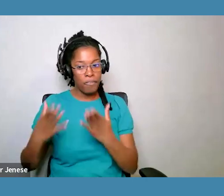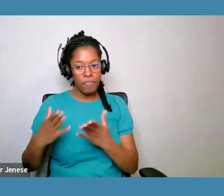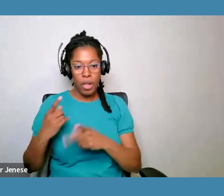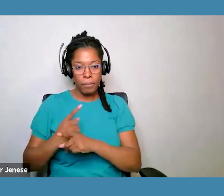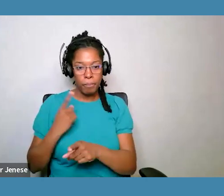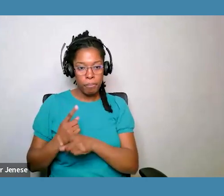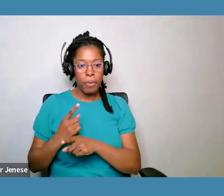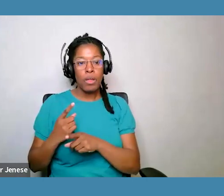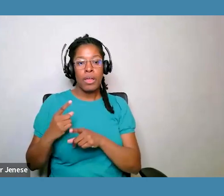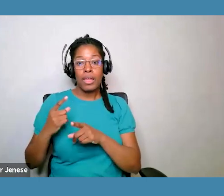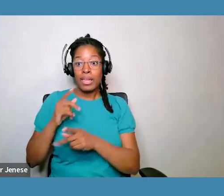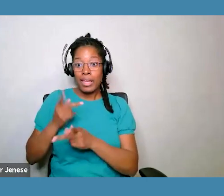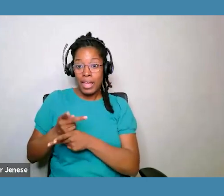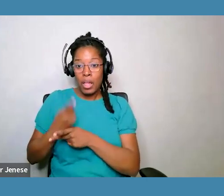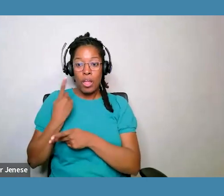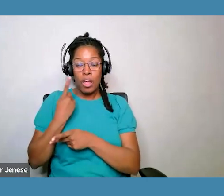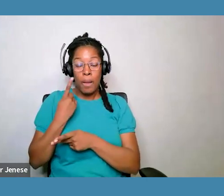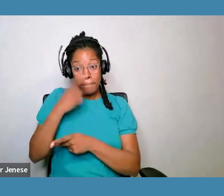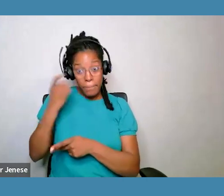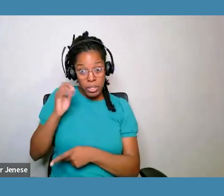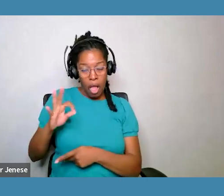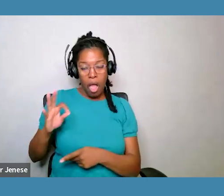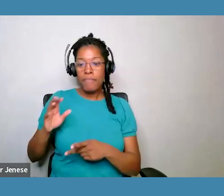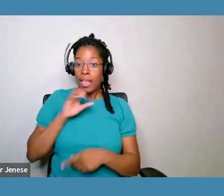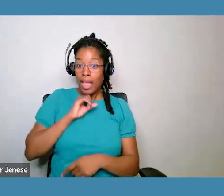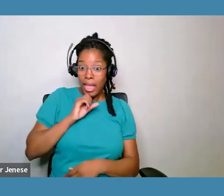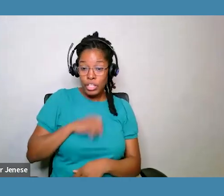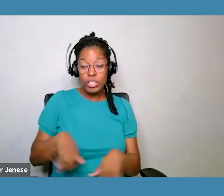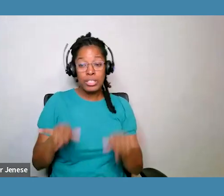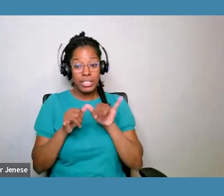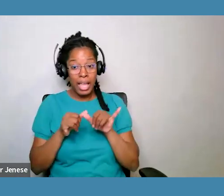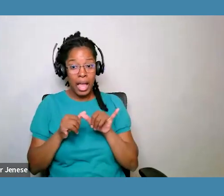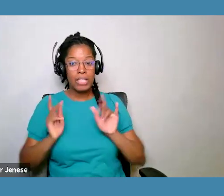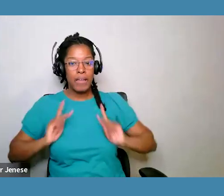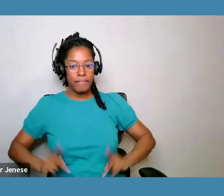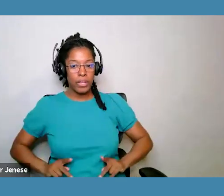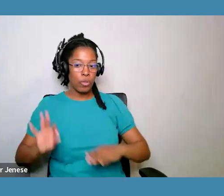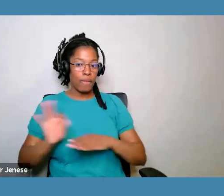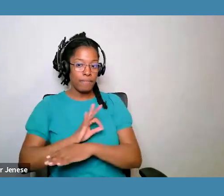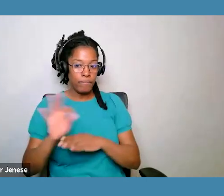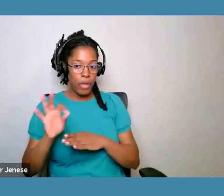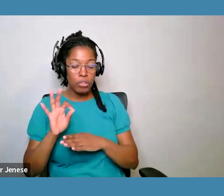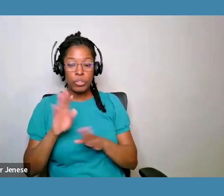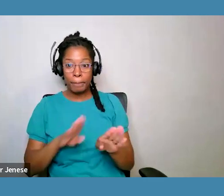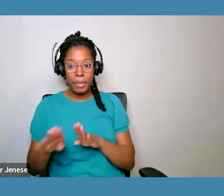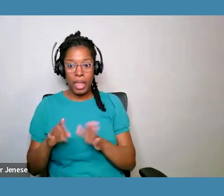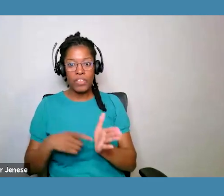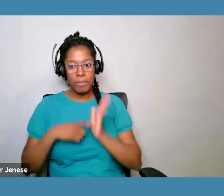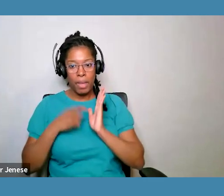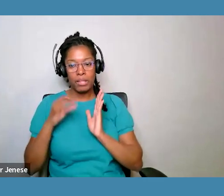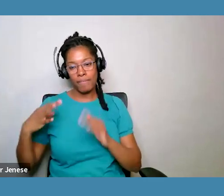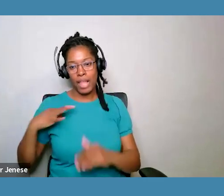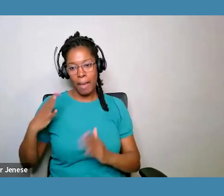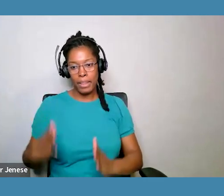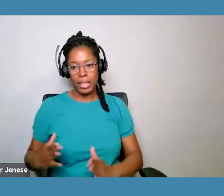age or size of the applicant or the physical, functional, or behavioral demands of the applicant.